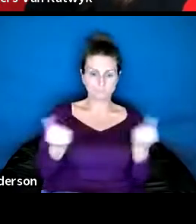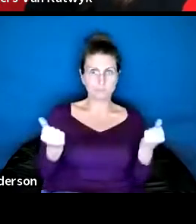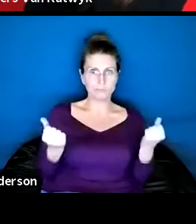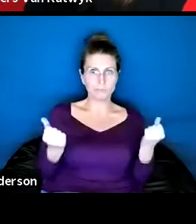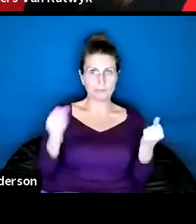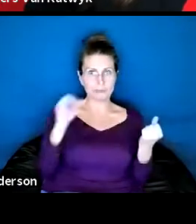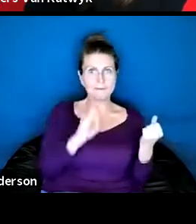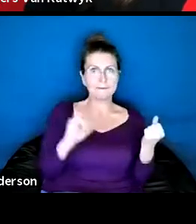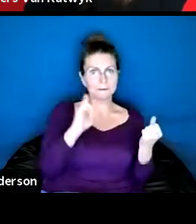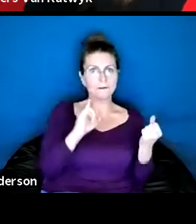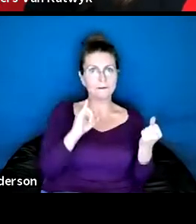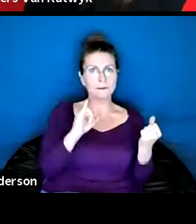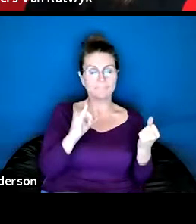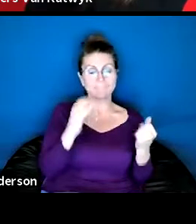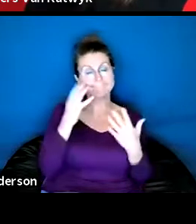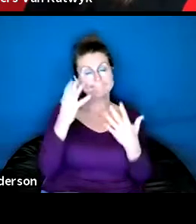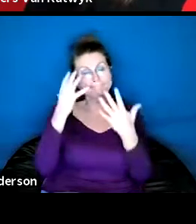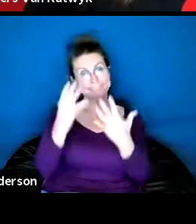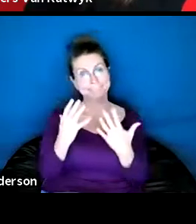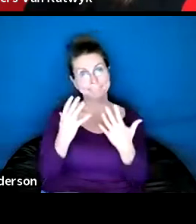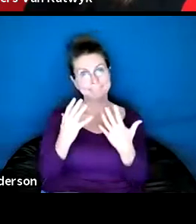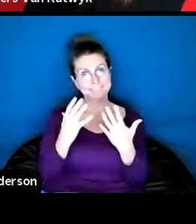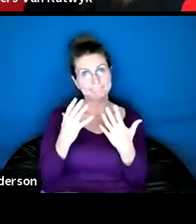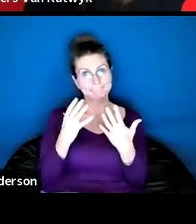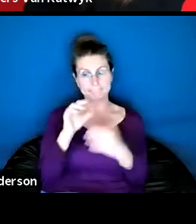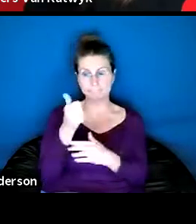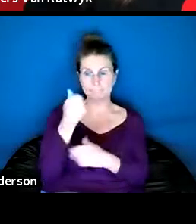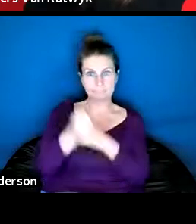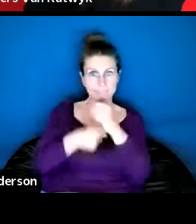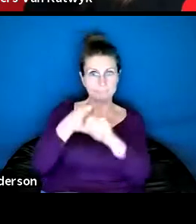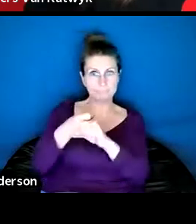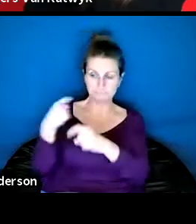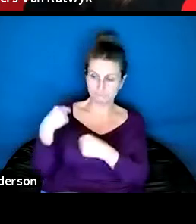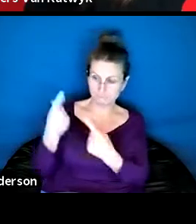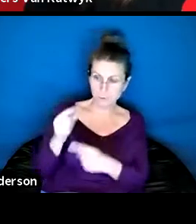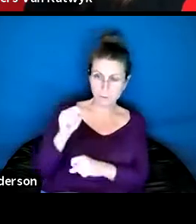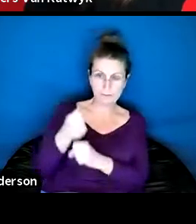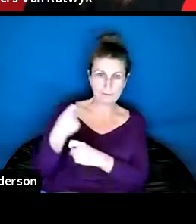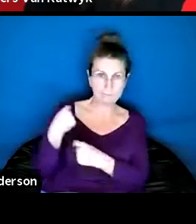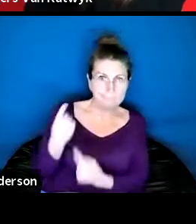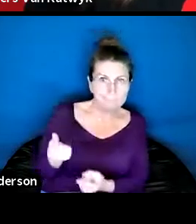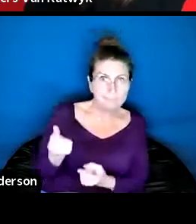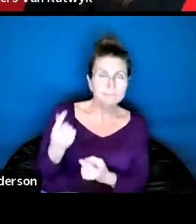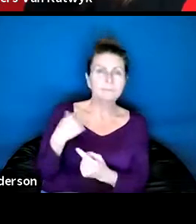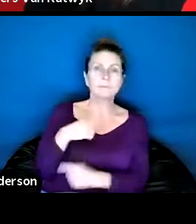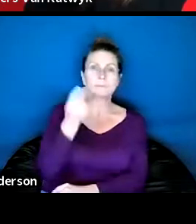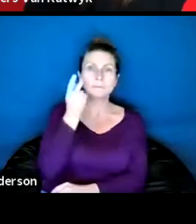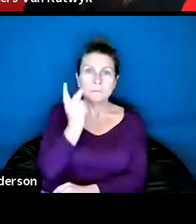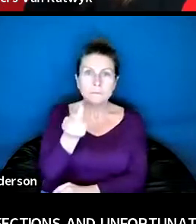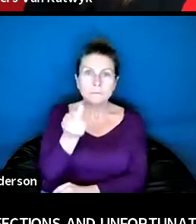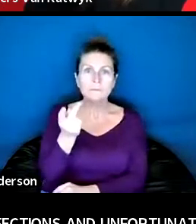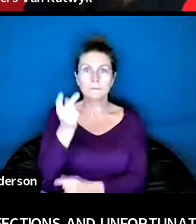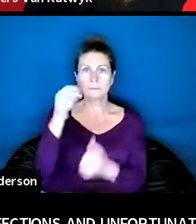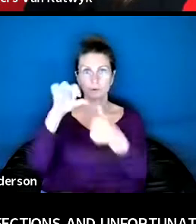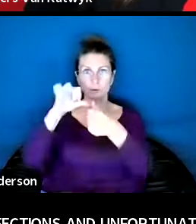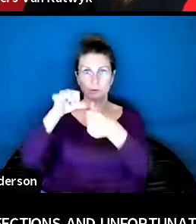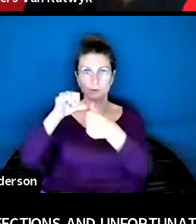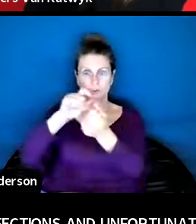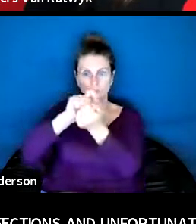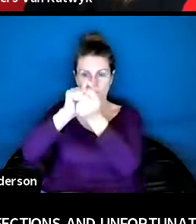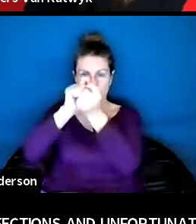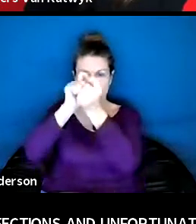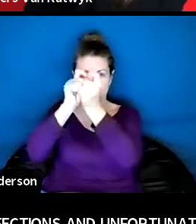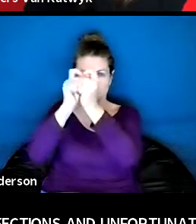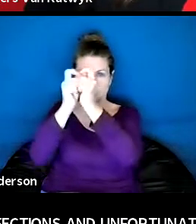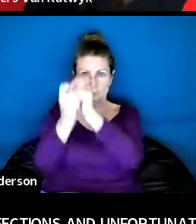infections. And unfortunately, over the past decades, as we've seen microbes evolve to become resistant